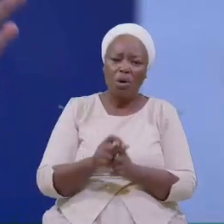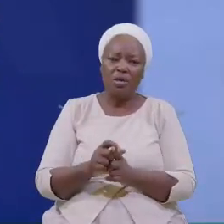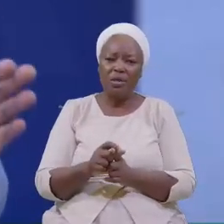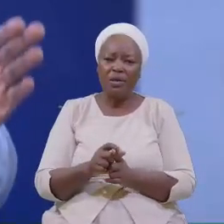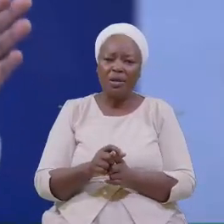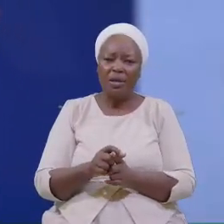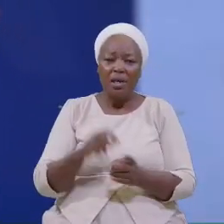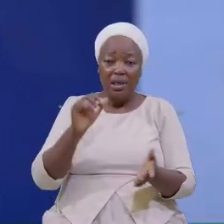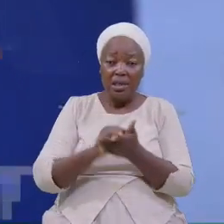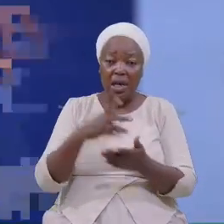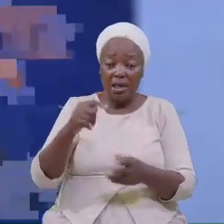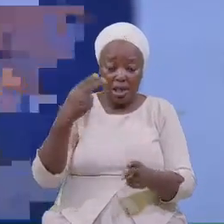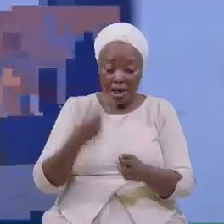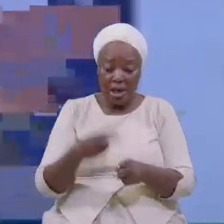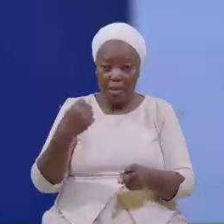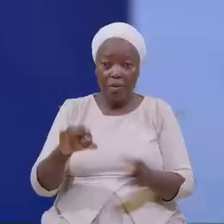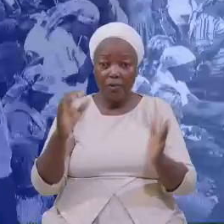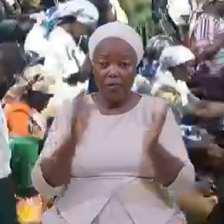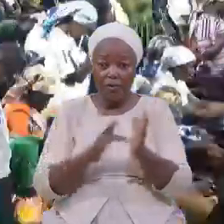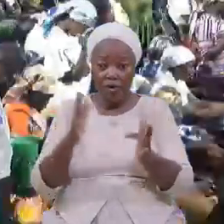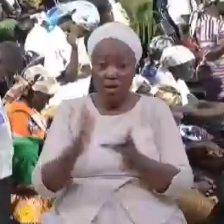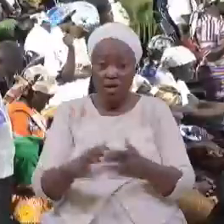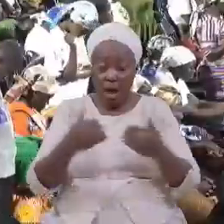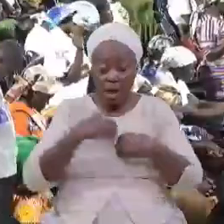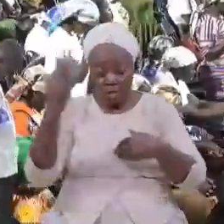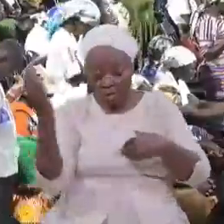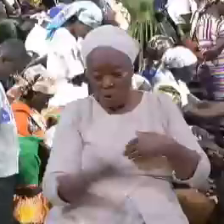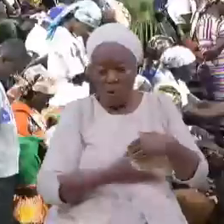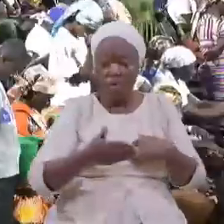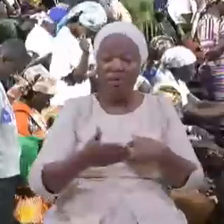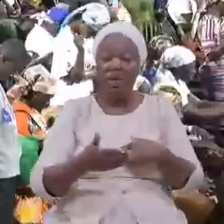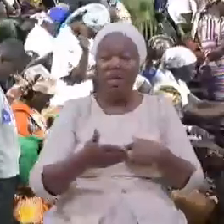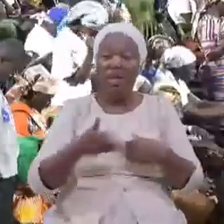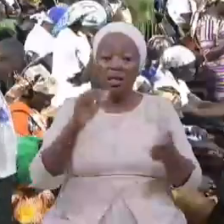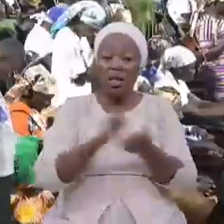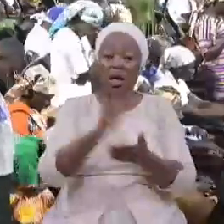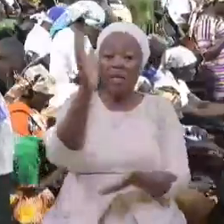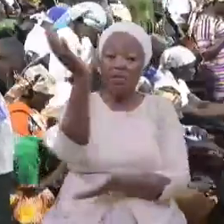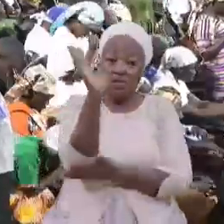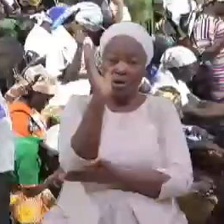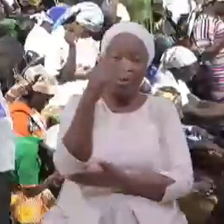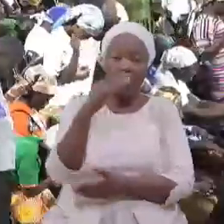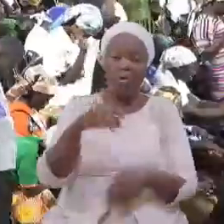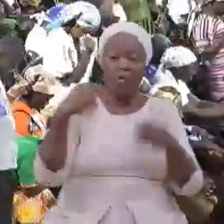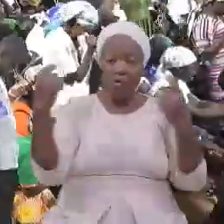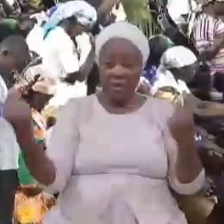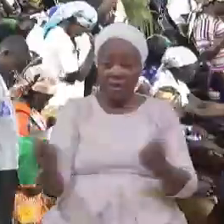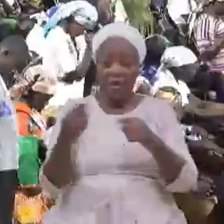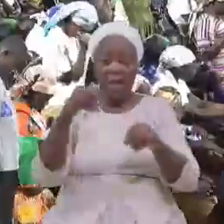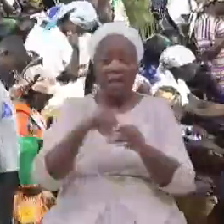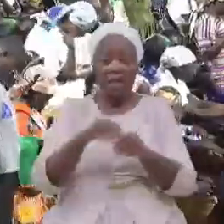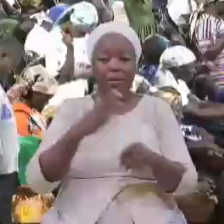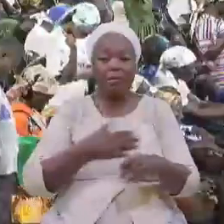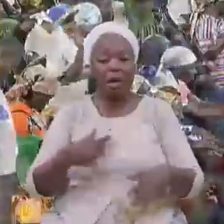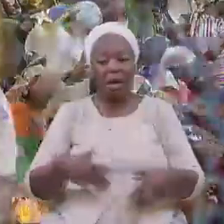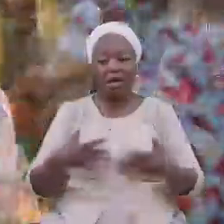that the name of Jesus has cut down that tree of sin in my life.